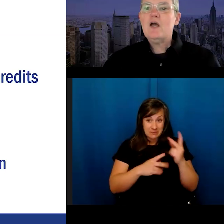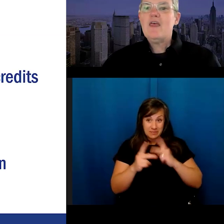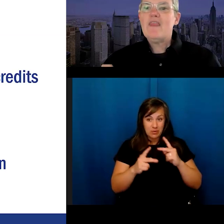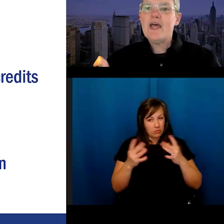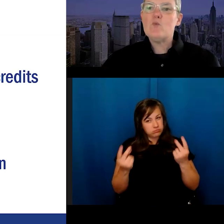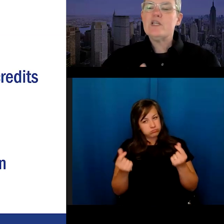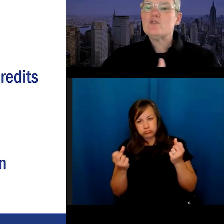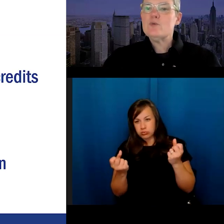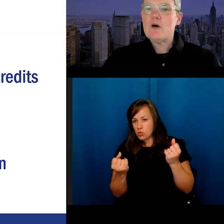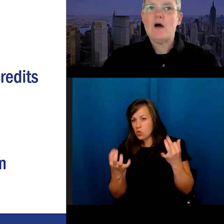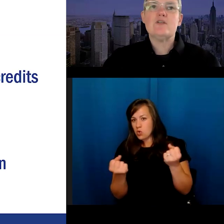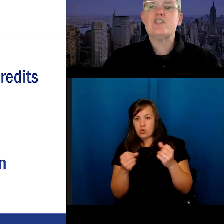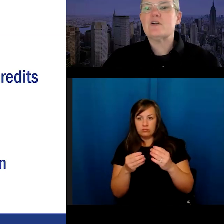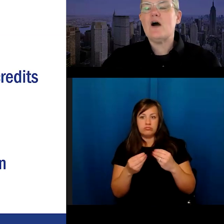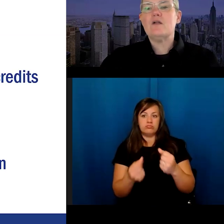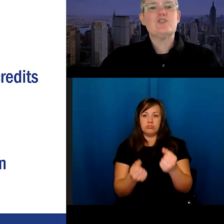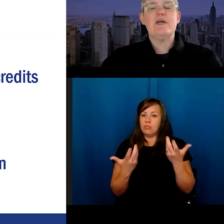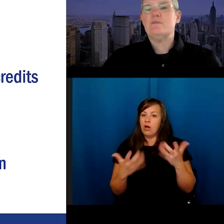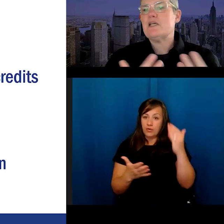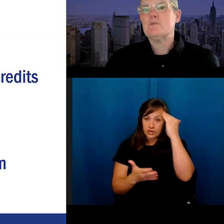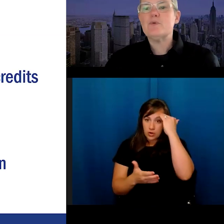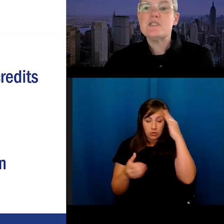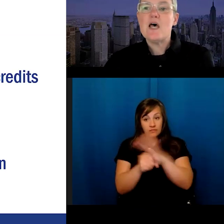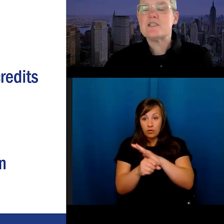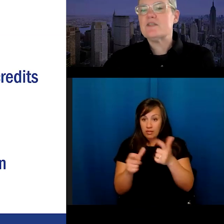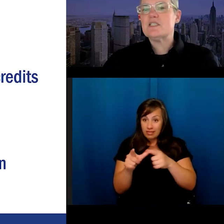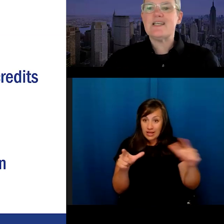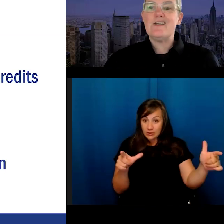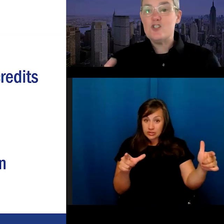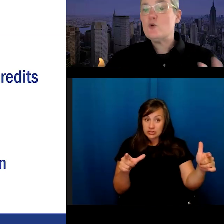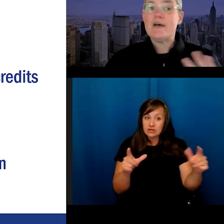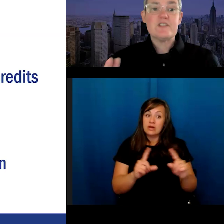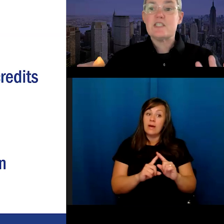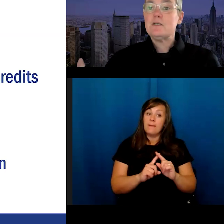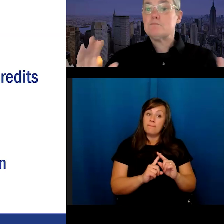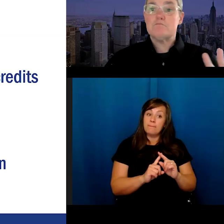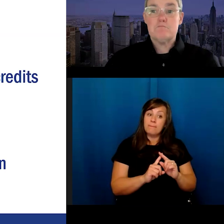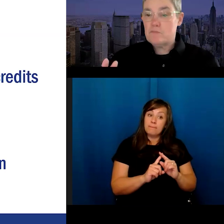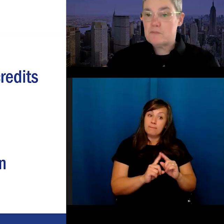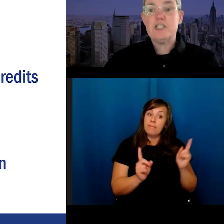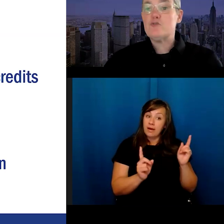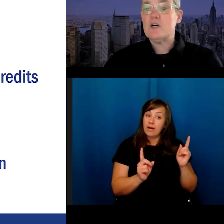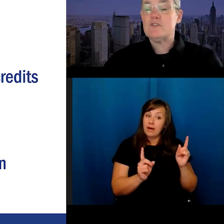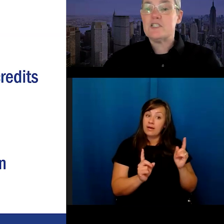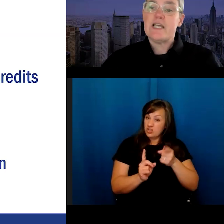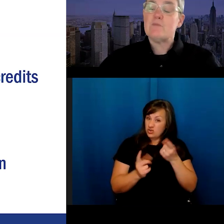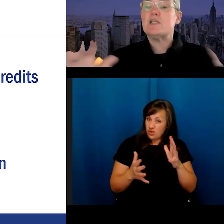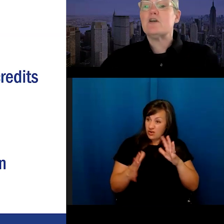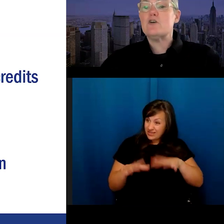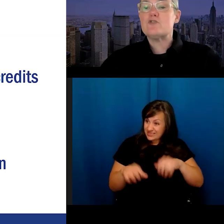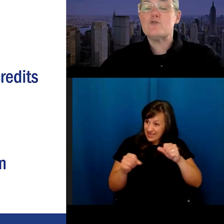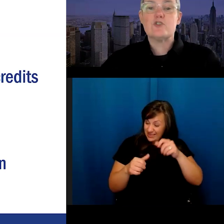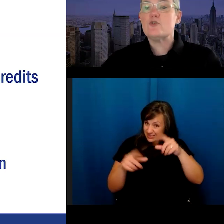English. They went to a college and the college made them take a pre-test and then said, you have to skip the entry-level